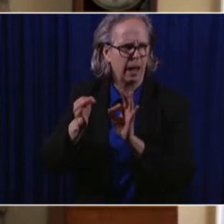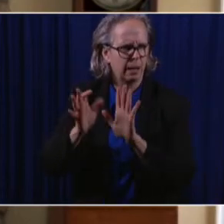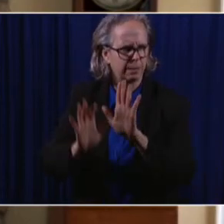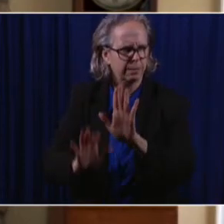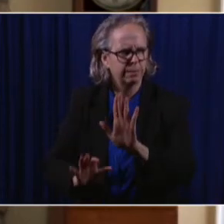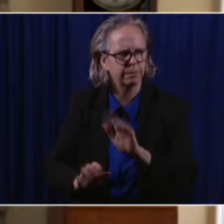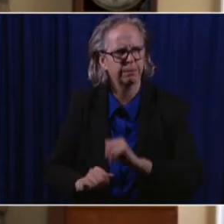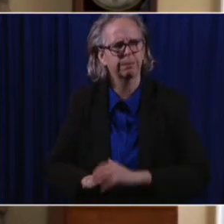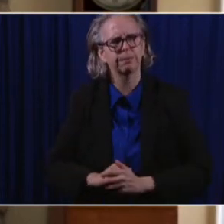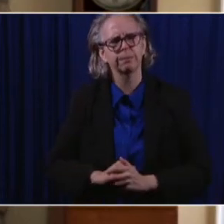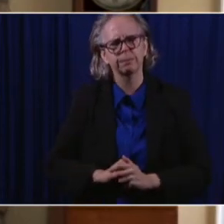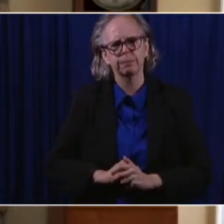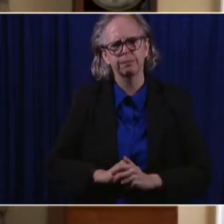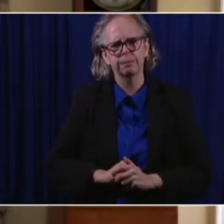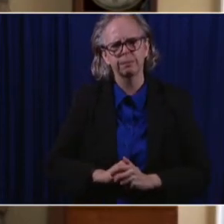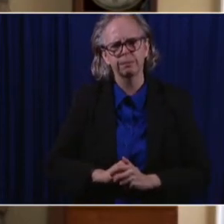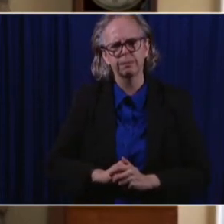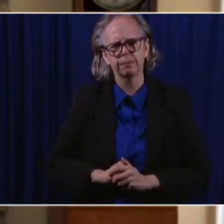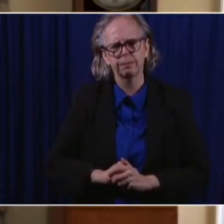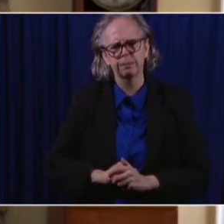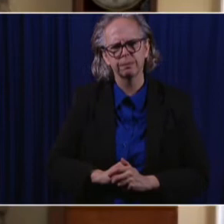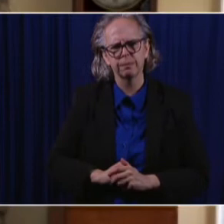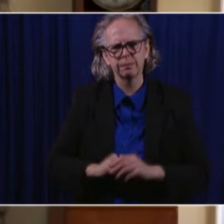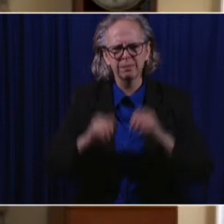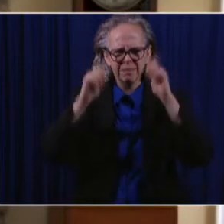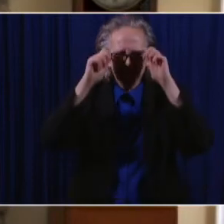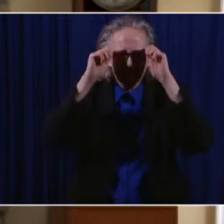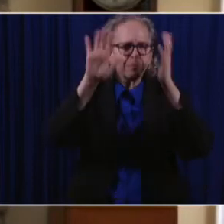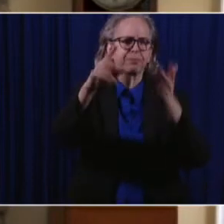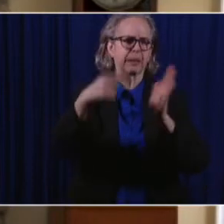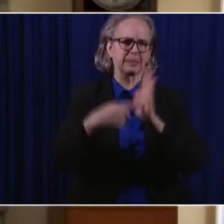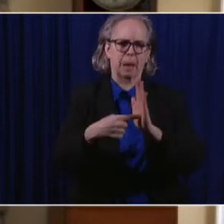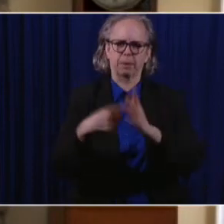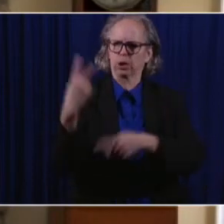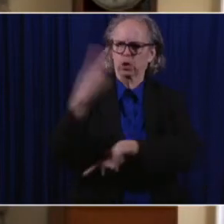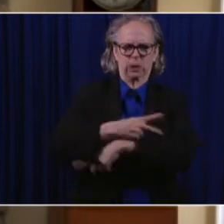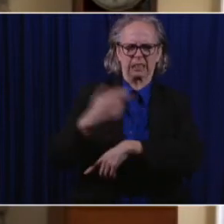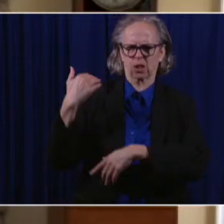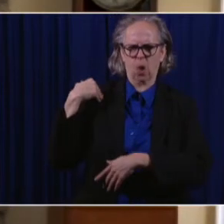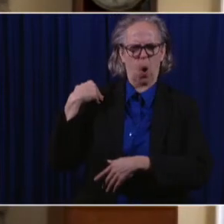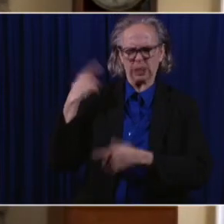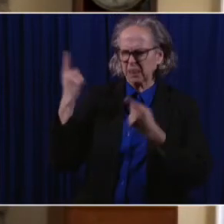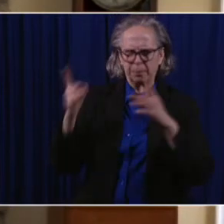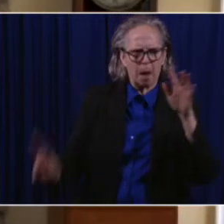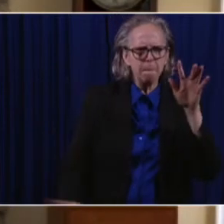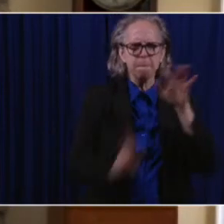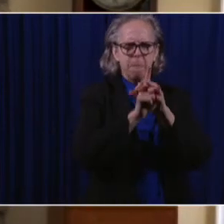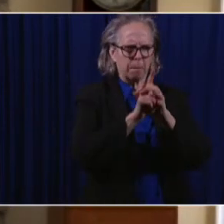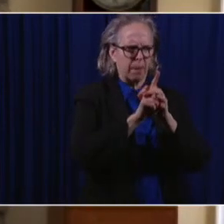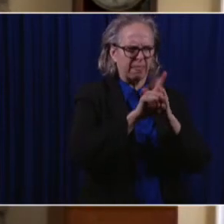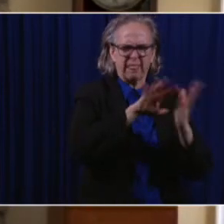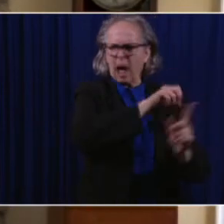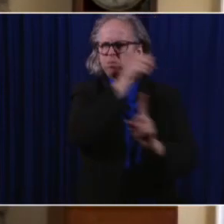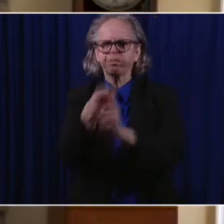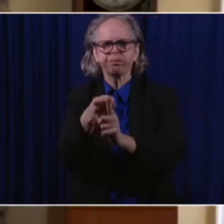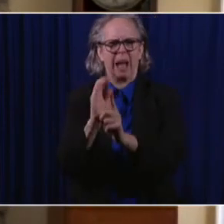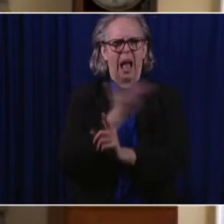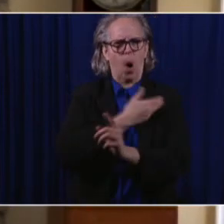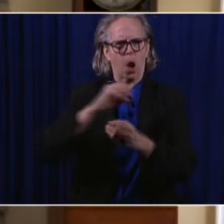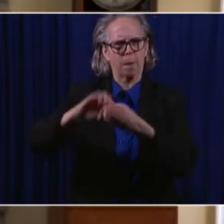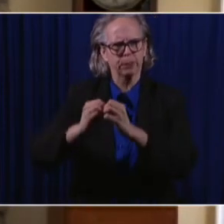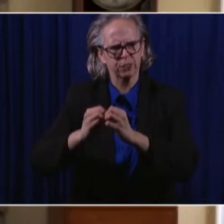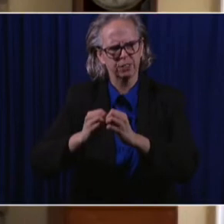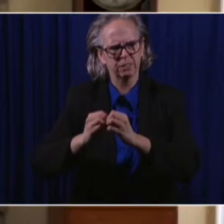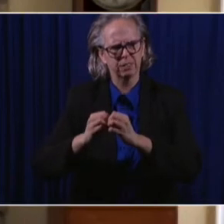by something that happened 2 days back. And that is 2 laboratories that we're reporting in, 2